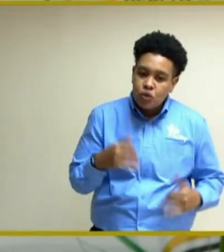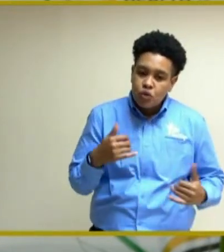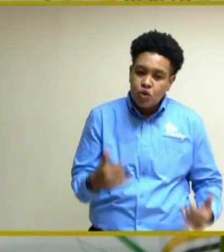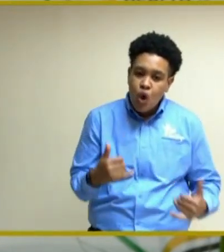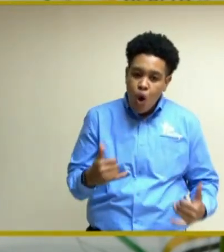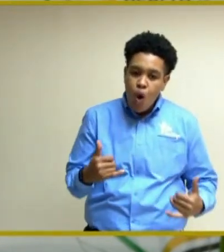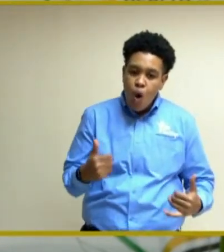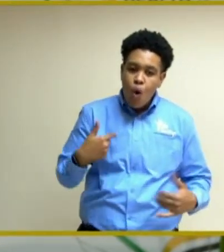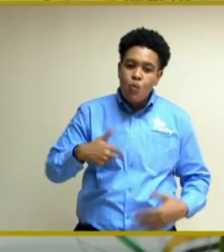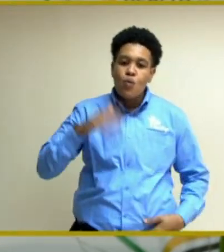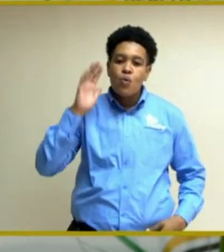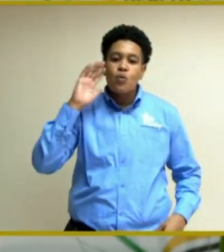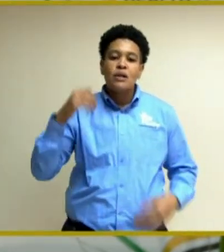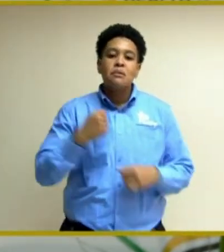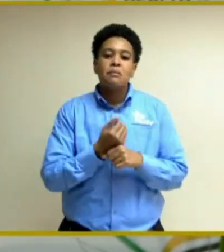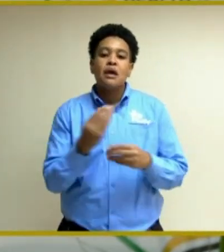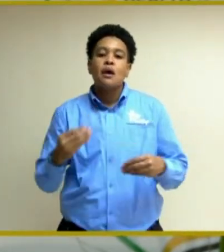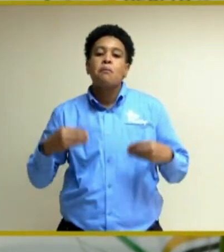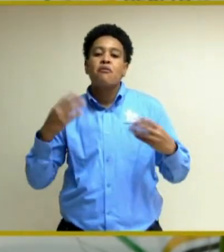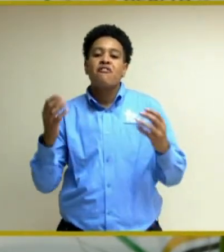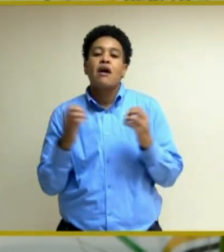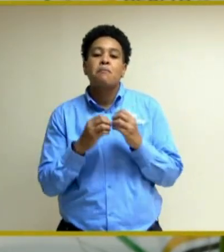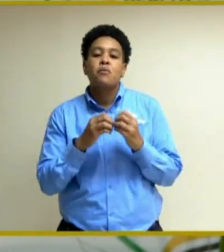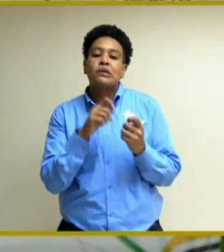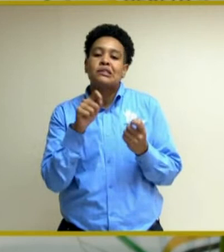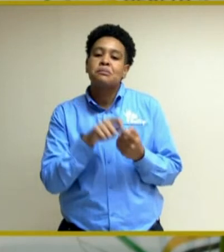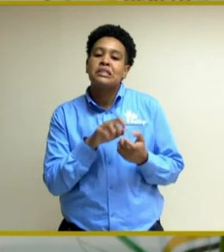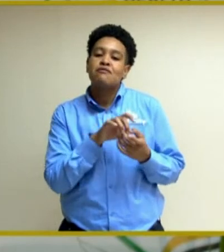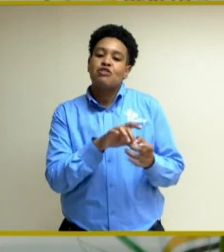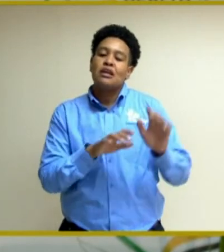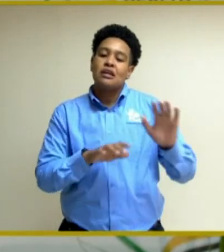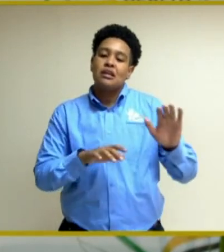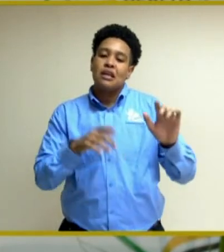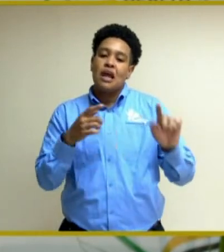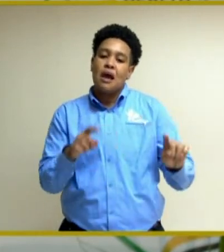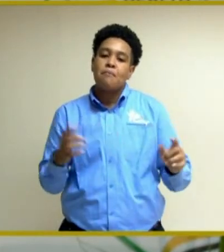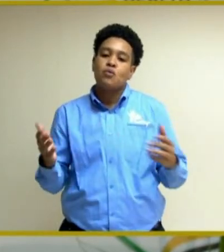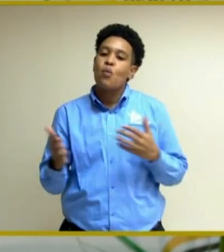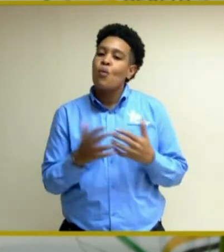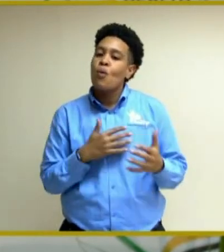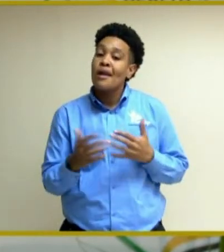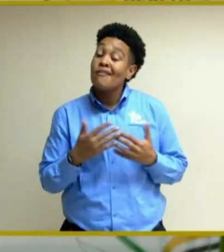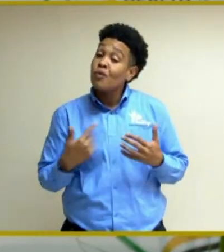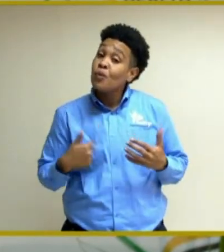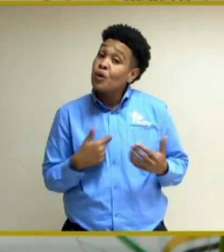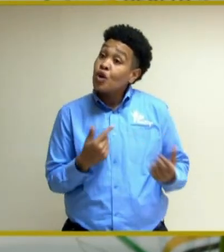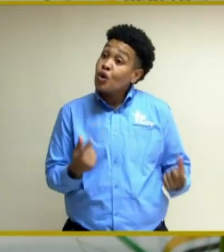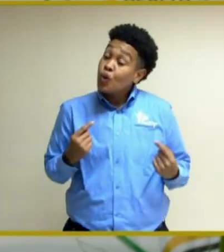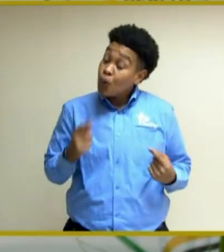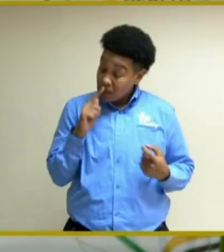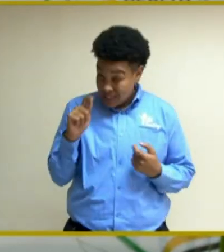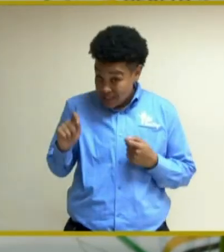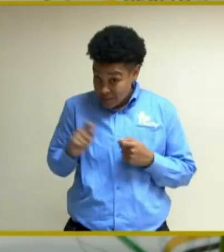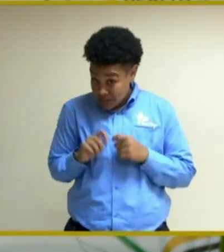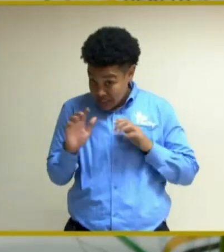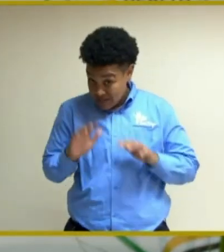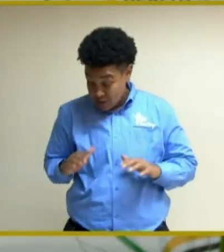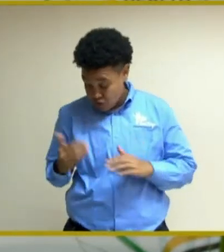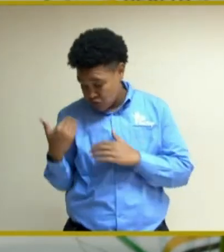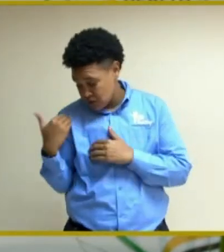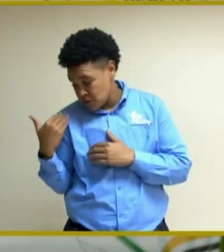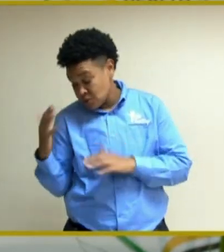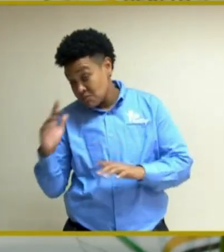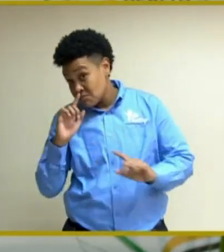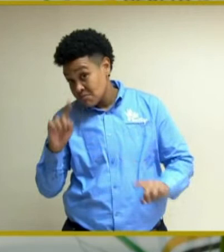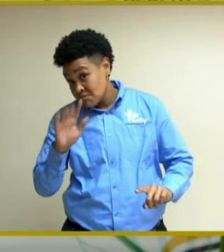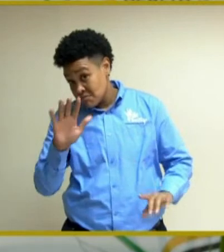make or provide greater specifics around that. But whatever we do in a specific response to your